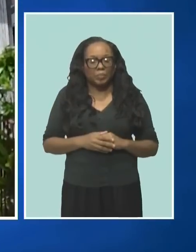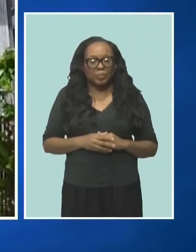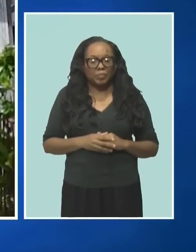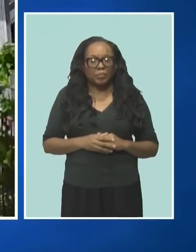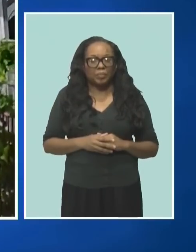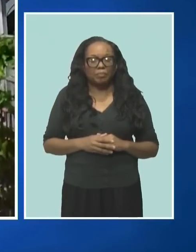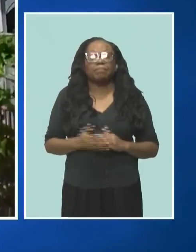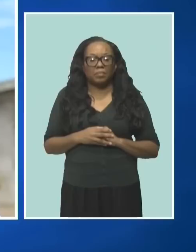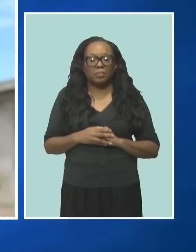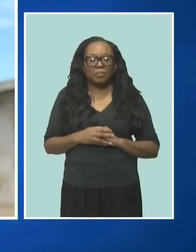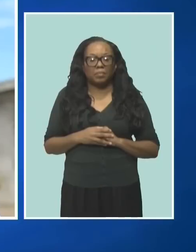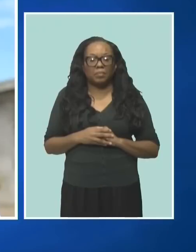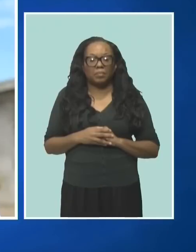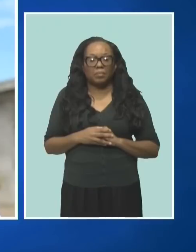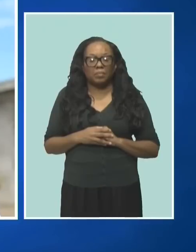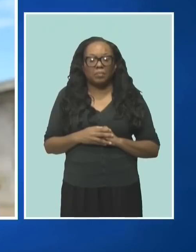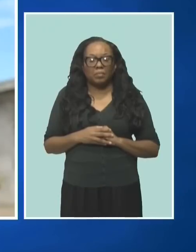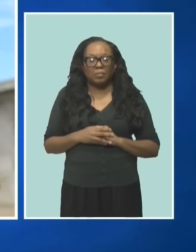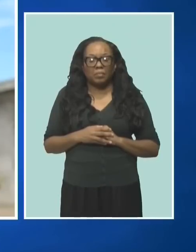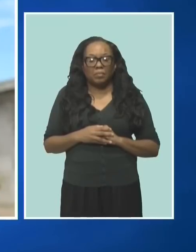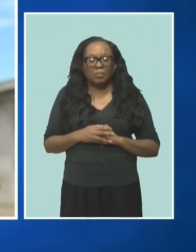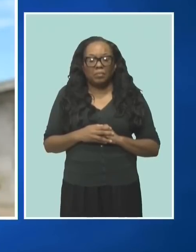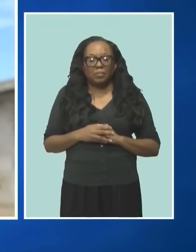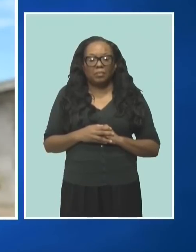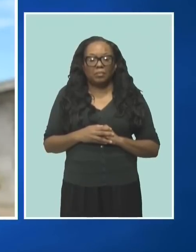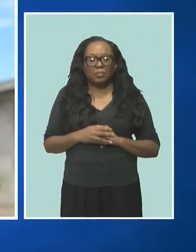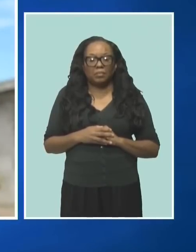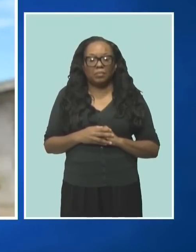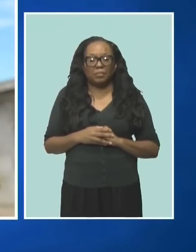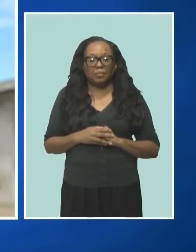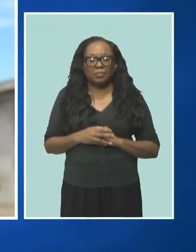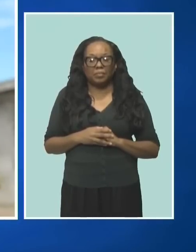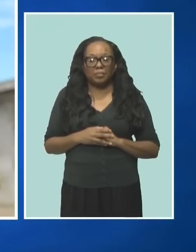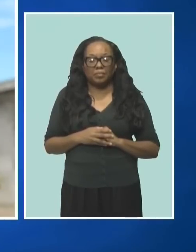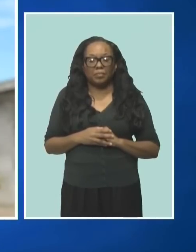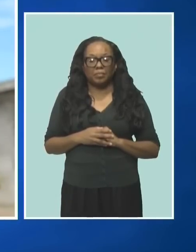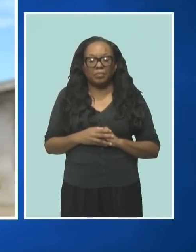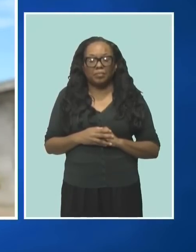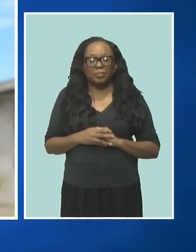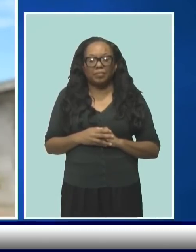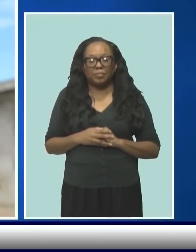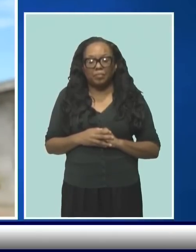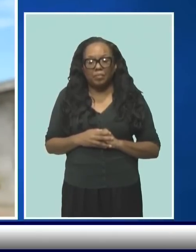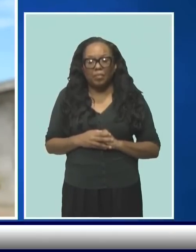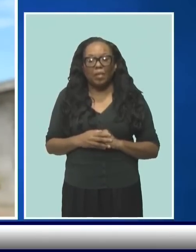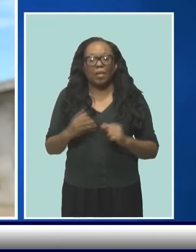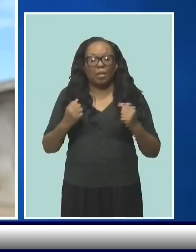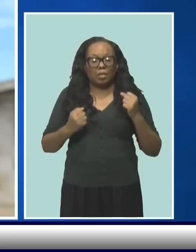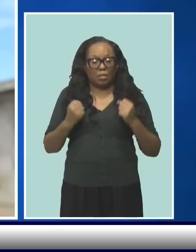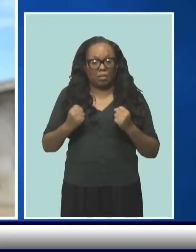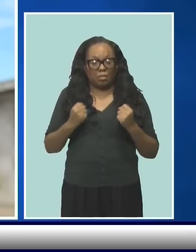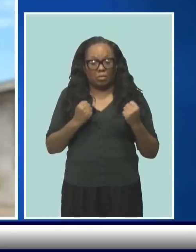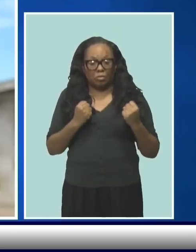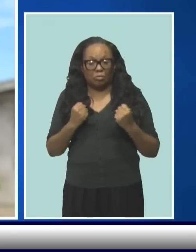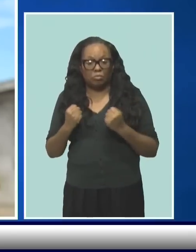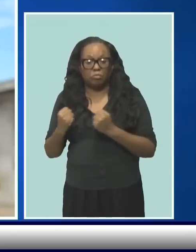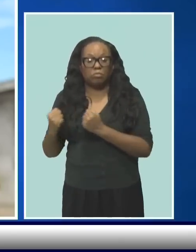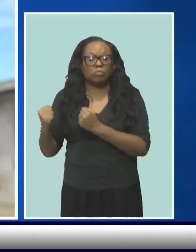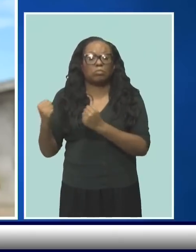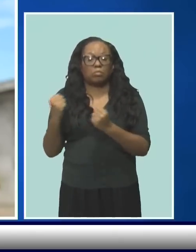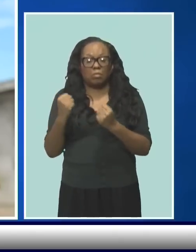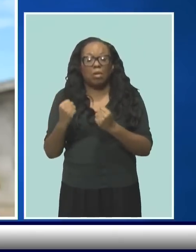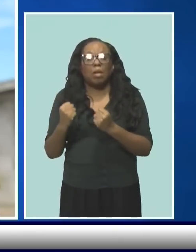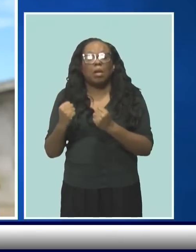A driver of a car which was heading towards the direction of the Aberdeen Centre was approached by a